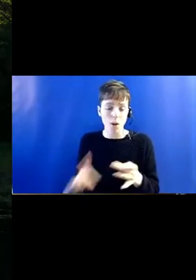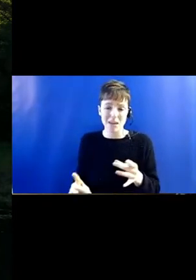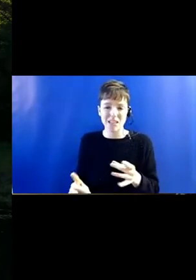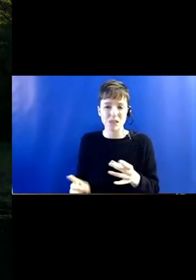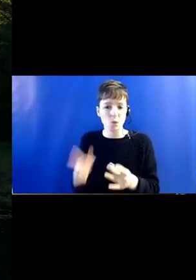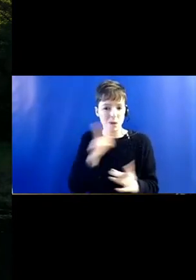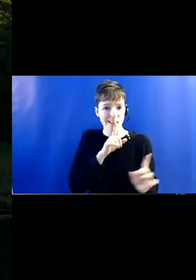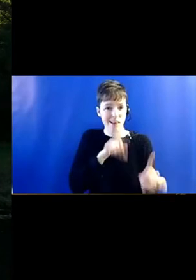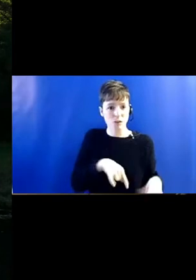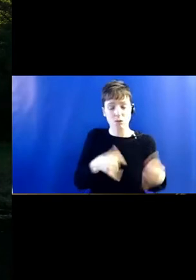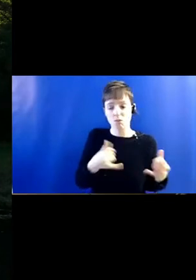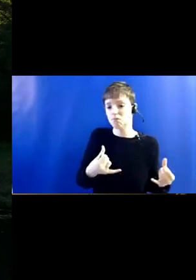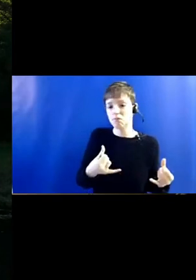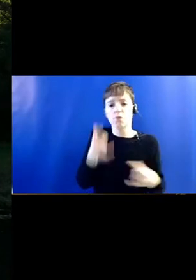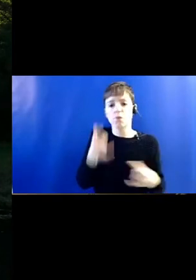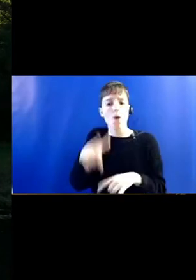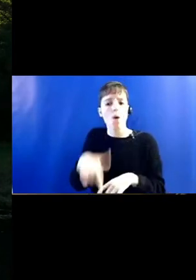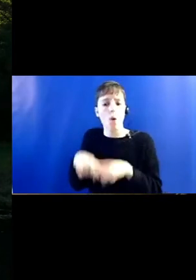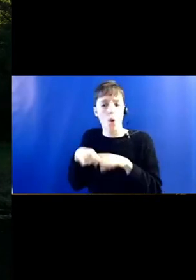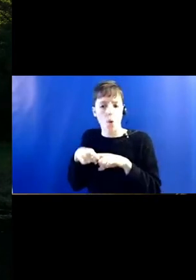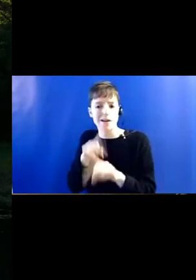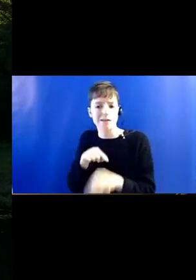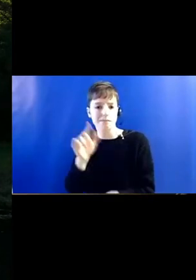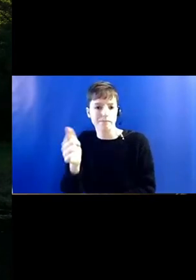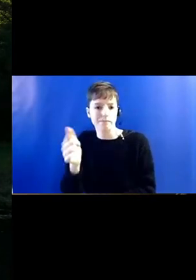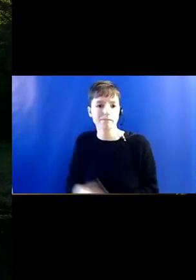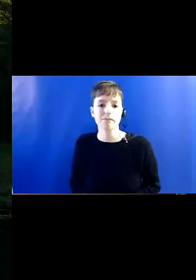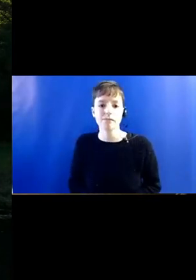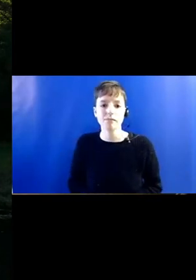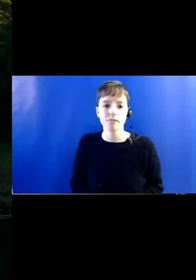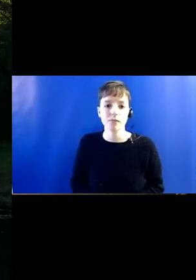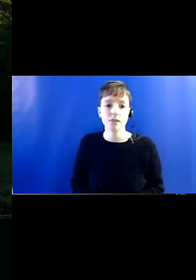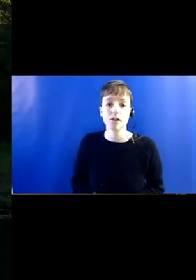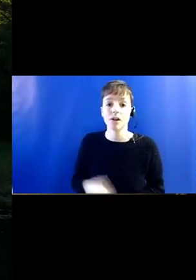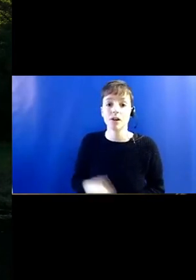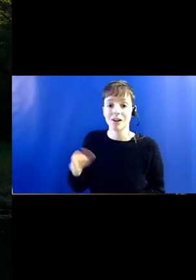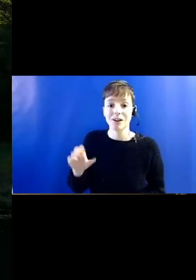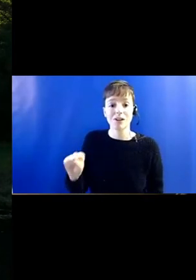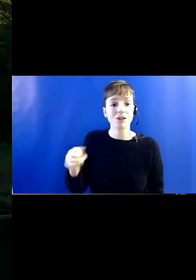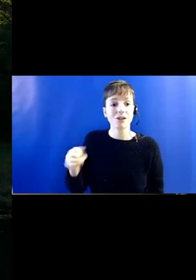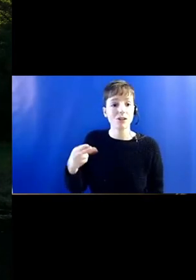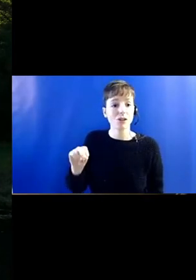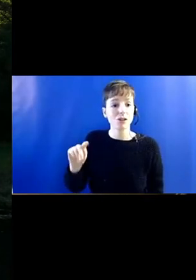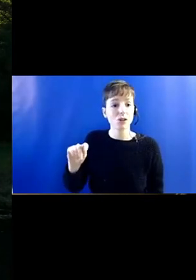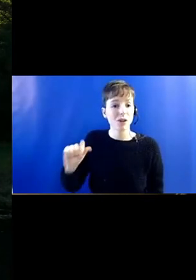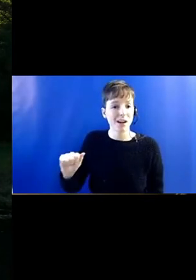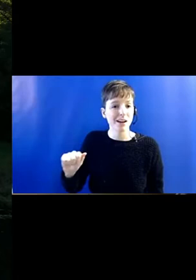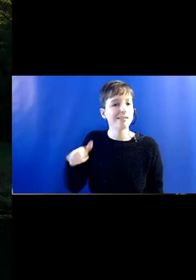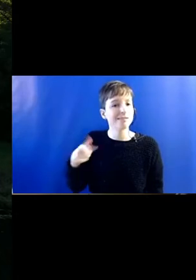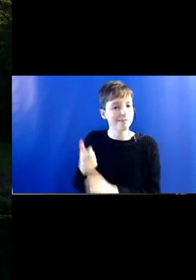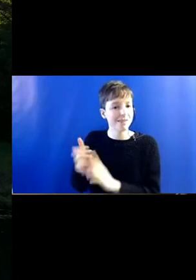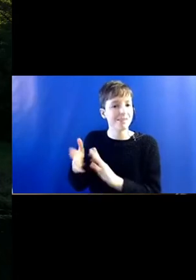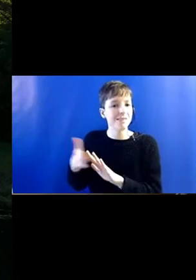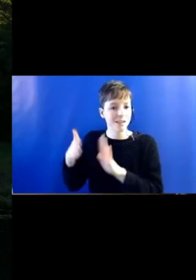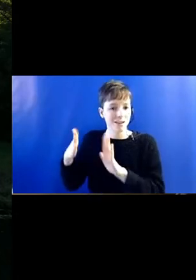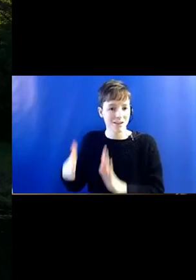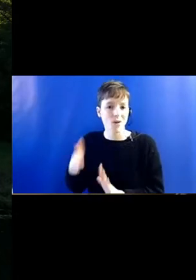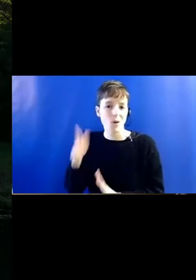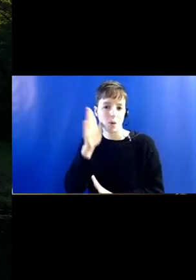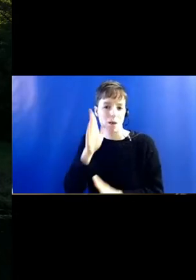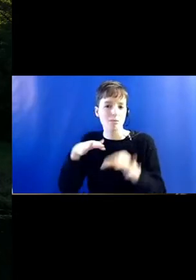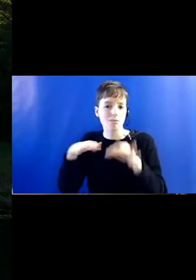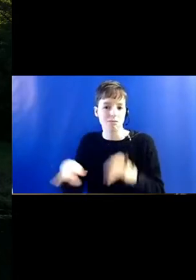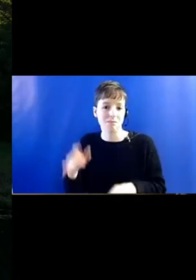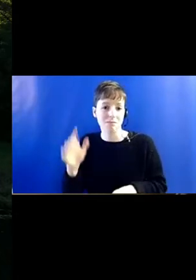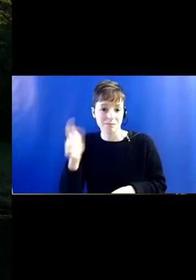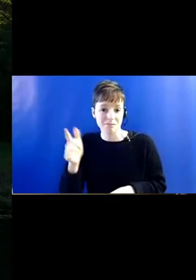workshop. And one of the facilitators, Shota Iwasaki, we'll explain this in a minute, but some of his response to the